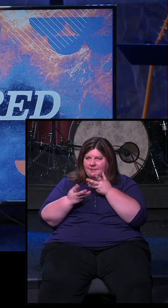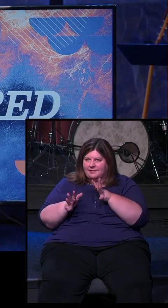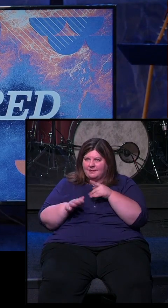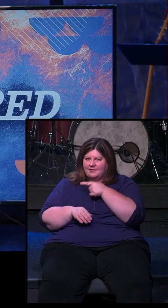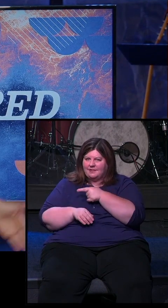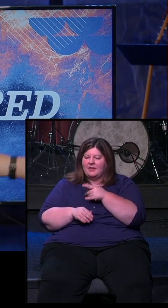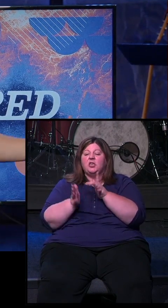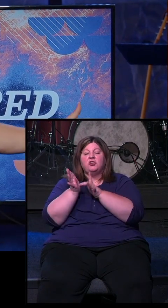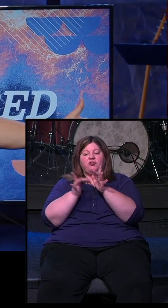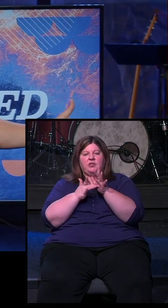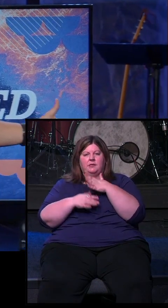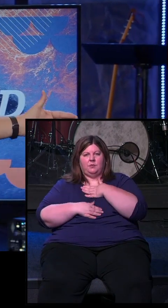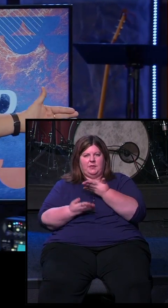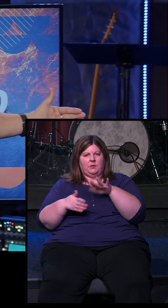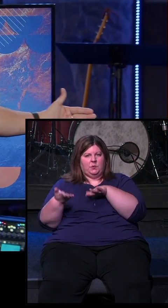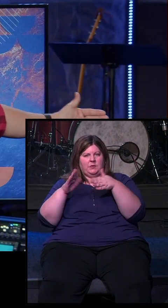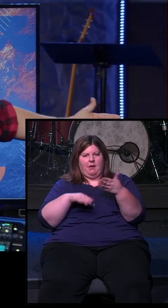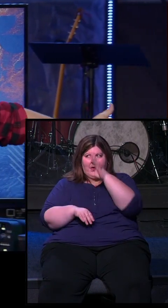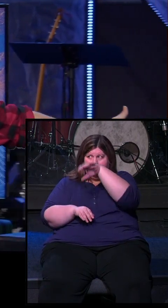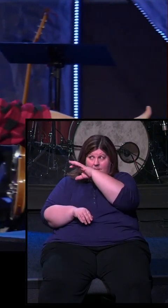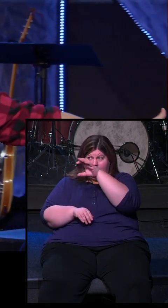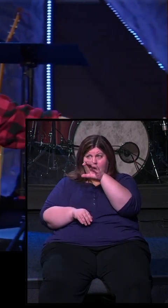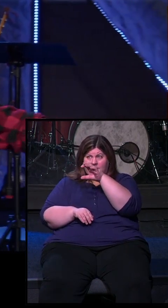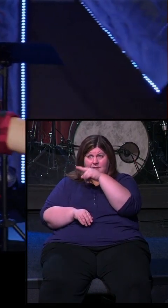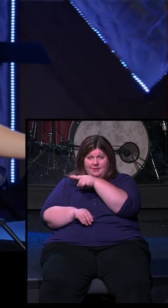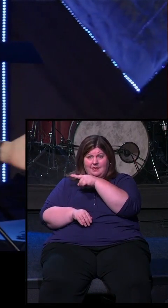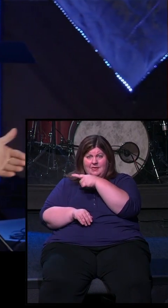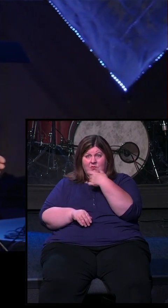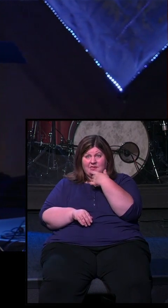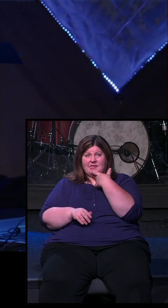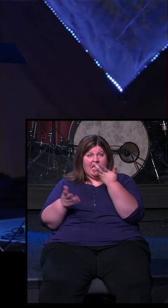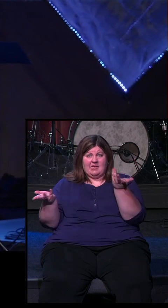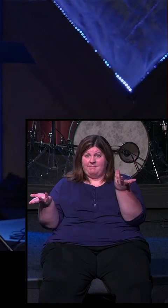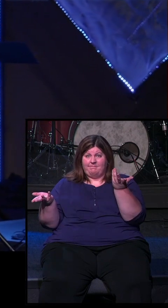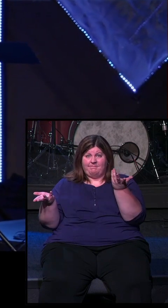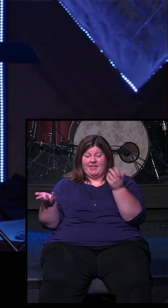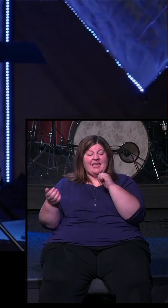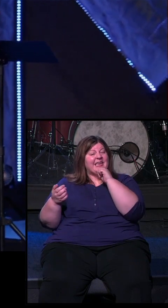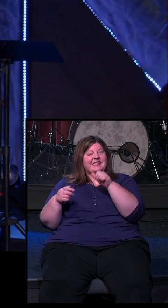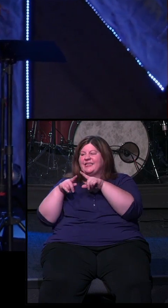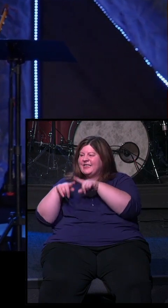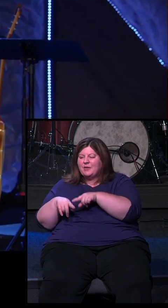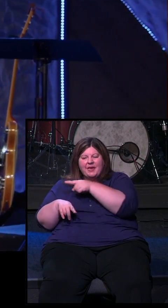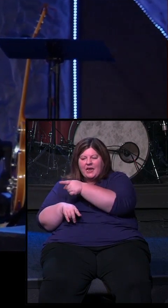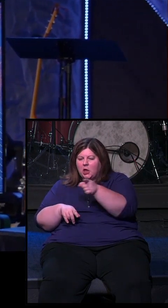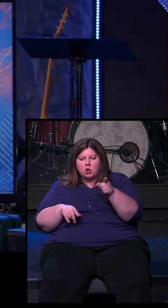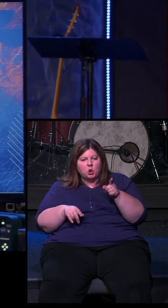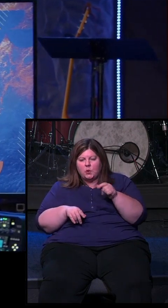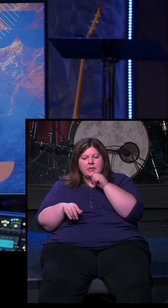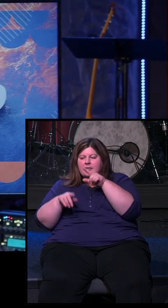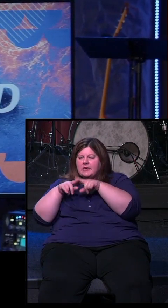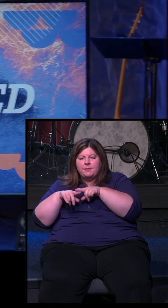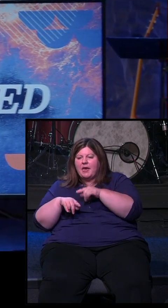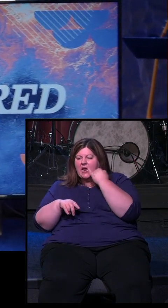That Jesus, when he offered his life sacrificially for us on the cross, he was saying, it doesn't depend on your behavior. It doesn't